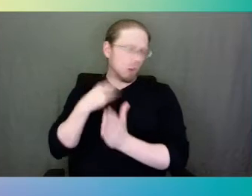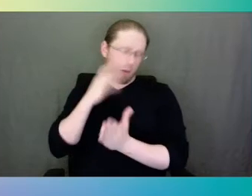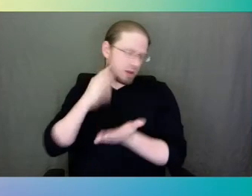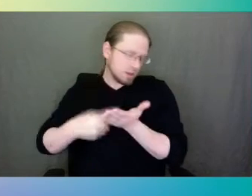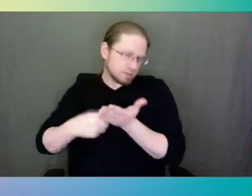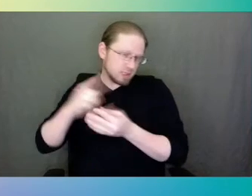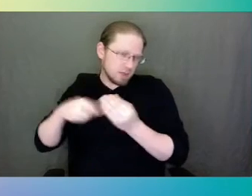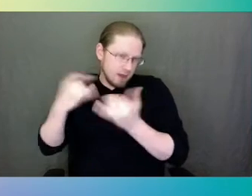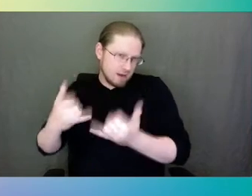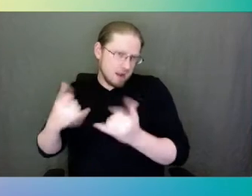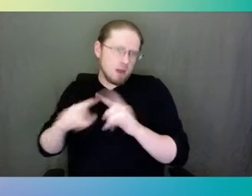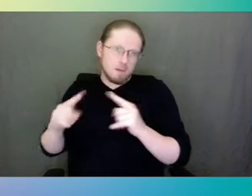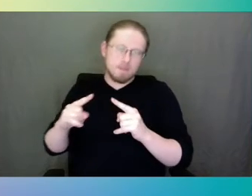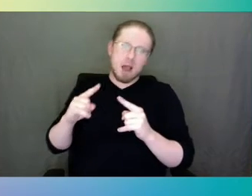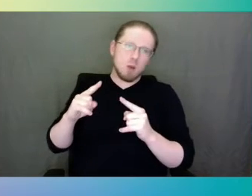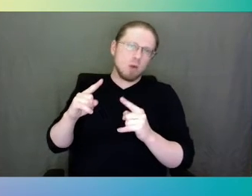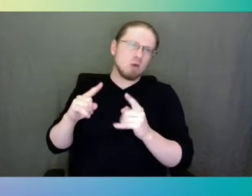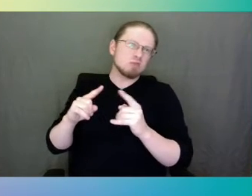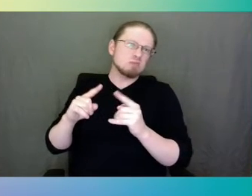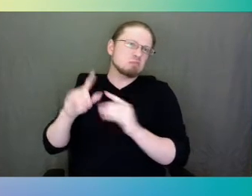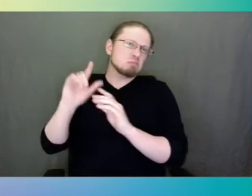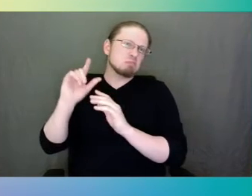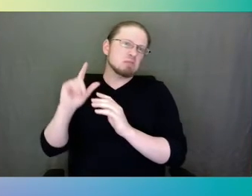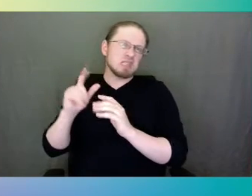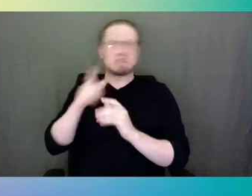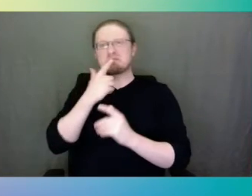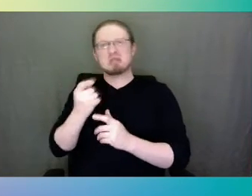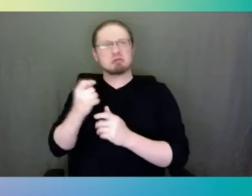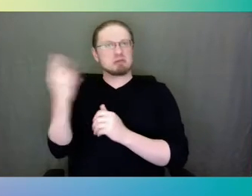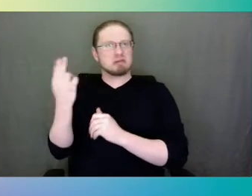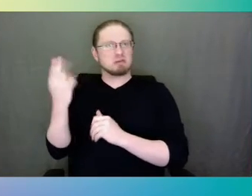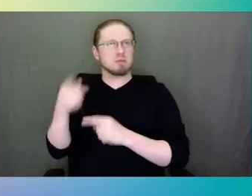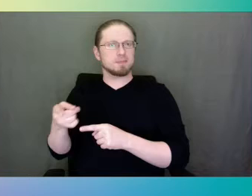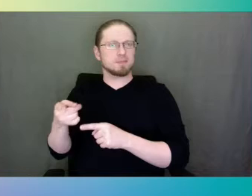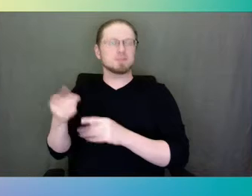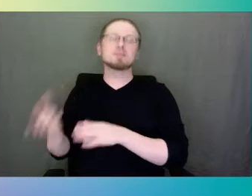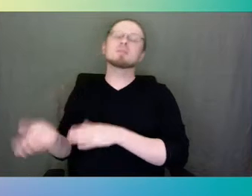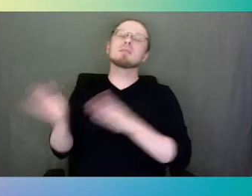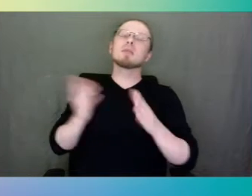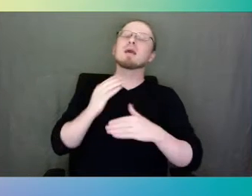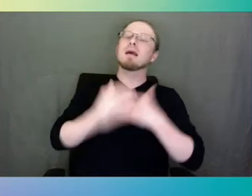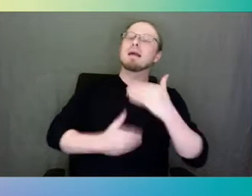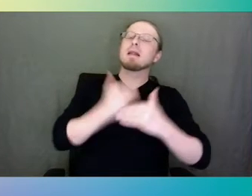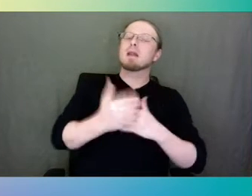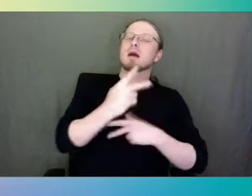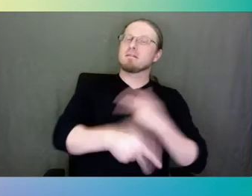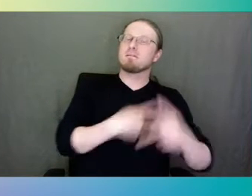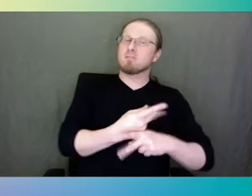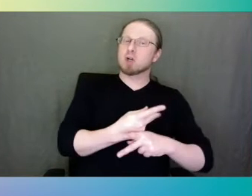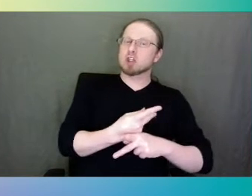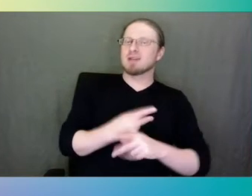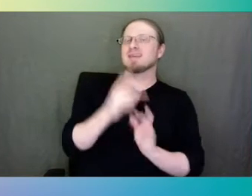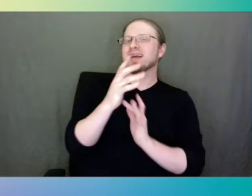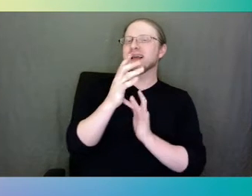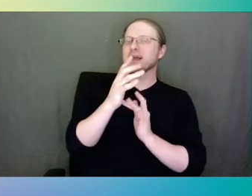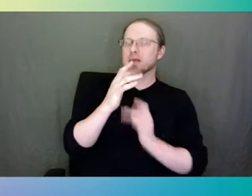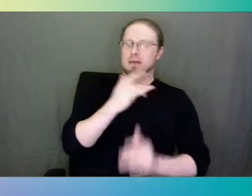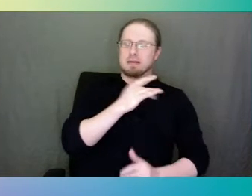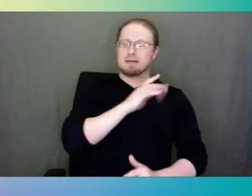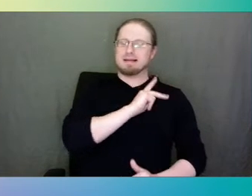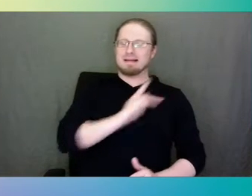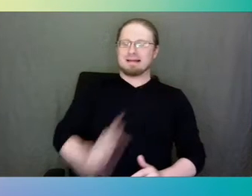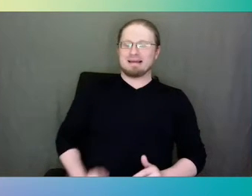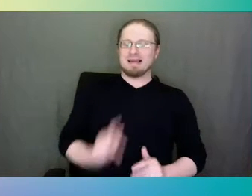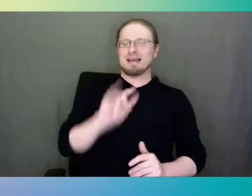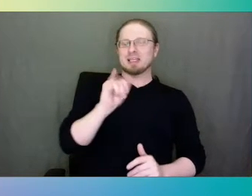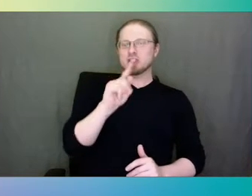Let's go to the next slide here and continue. In 1611, this is the King James Version. The King James Version for Malakoi put